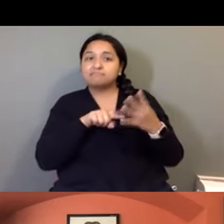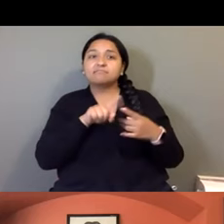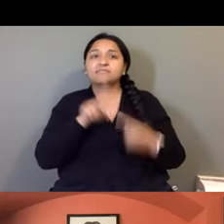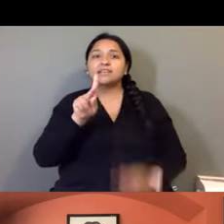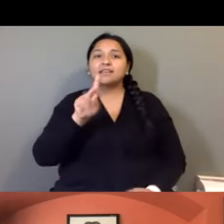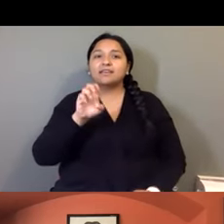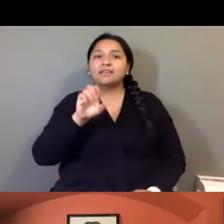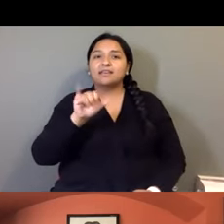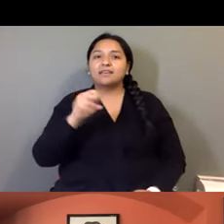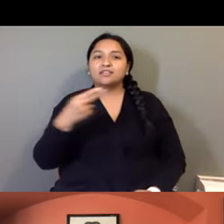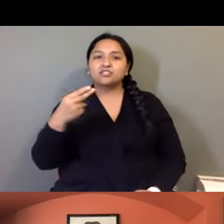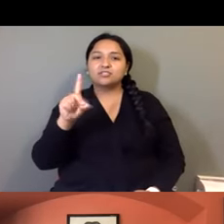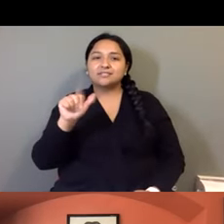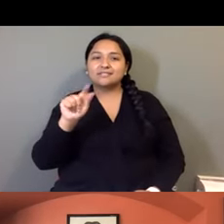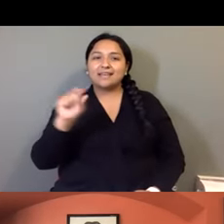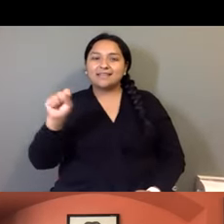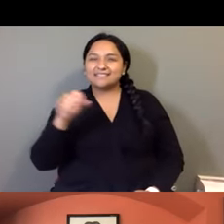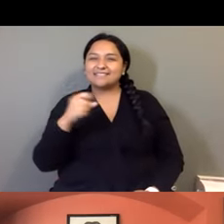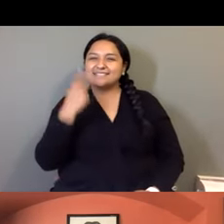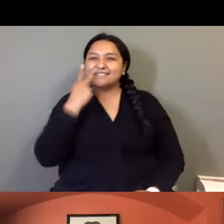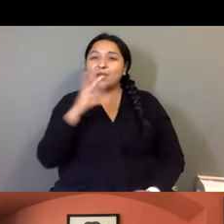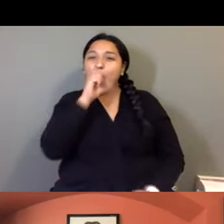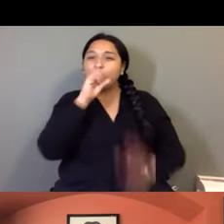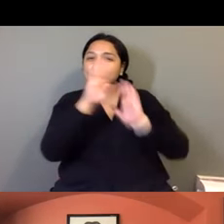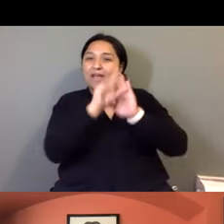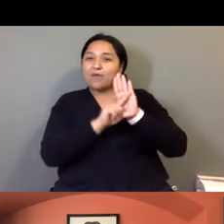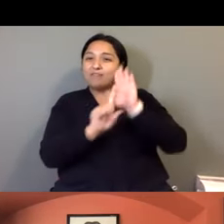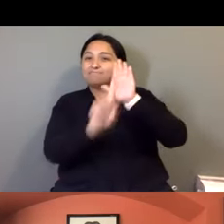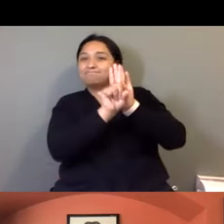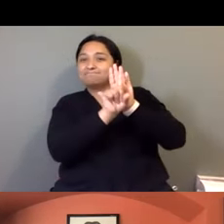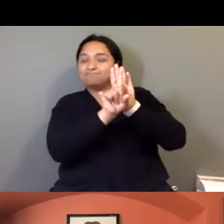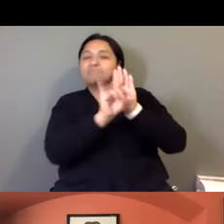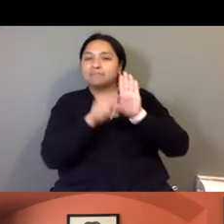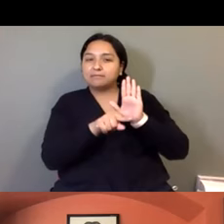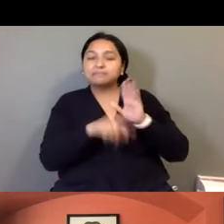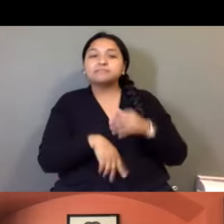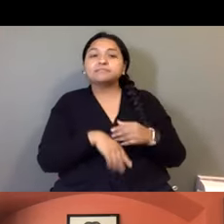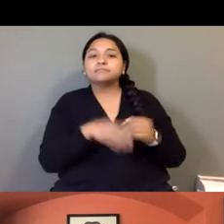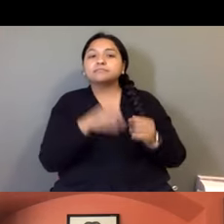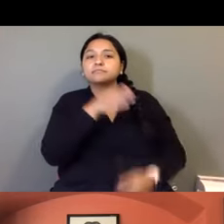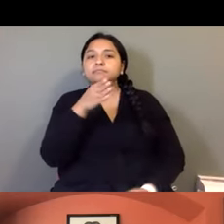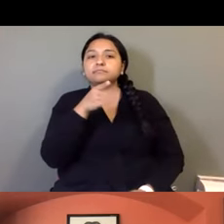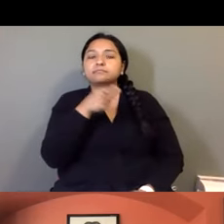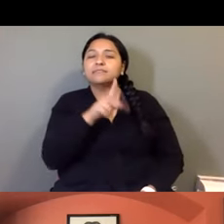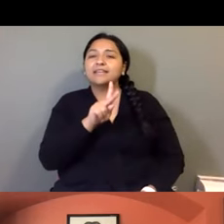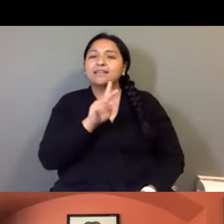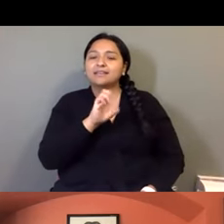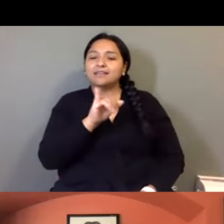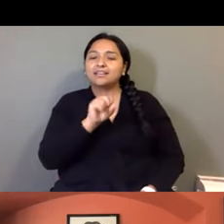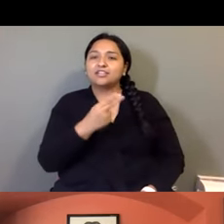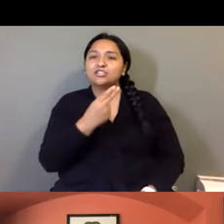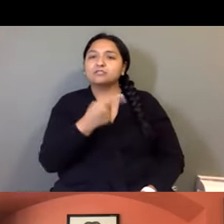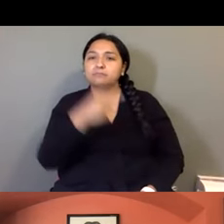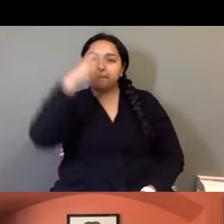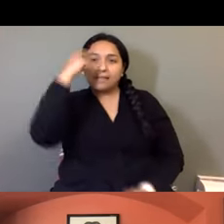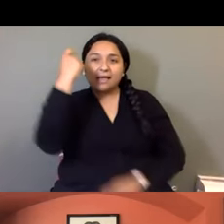Datz with the beautiful orange background behind their beautiful image. Keish is a Black activist who